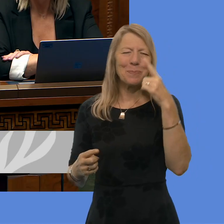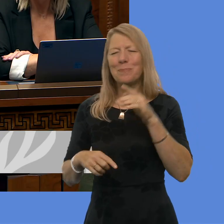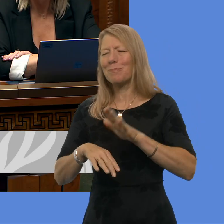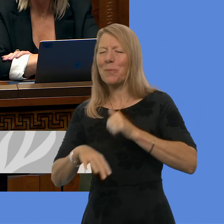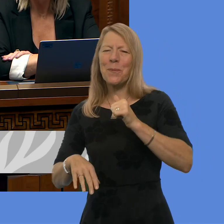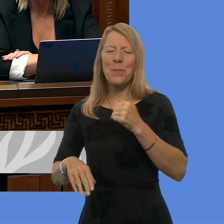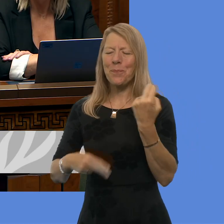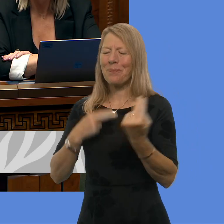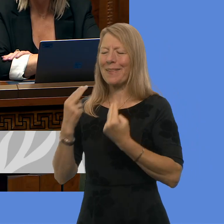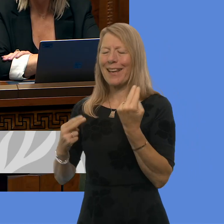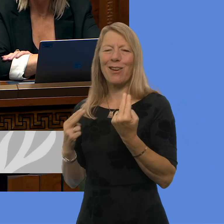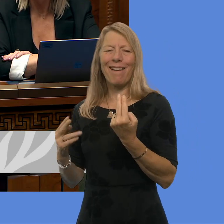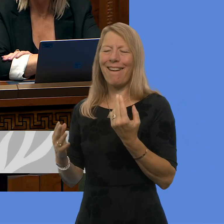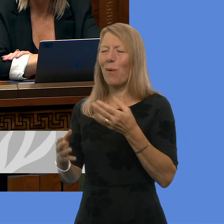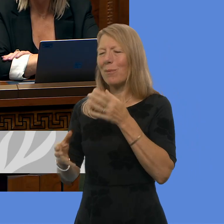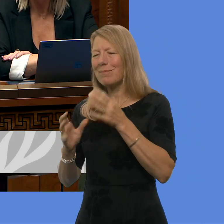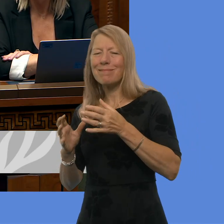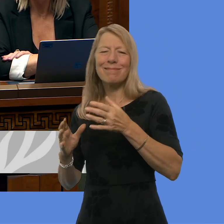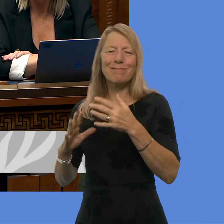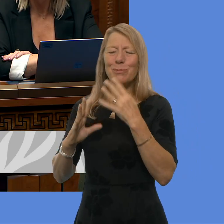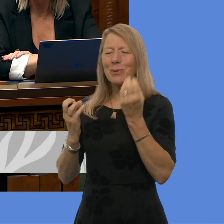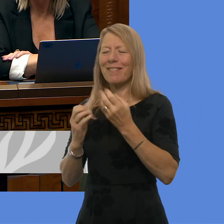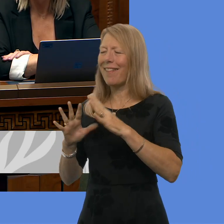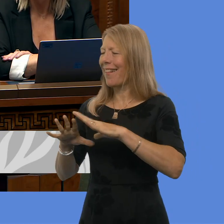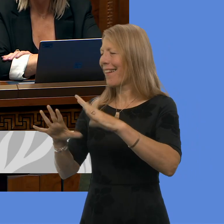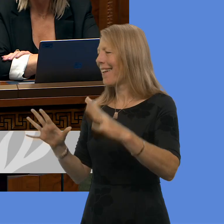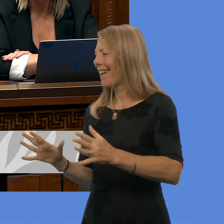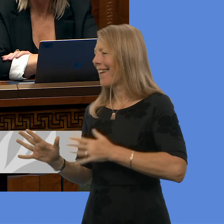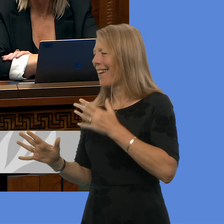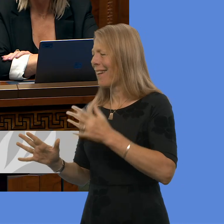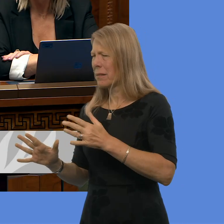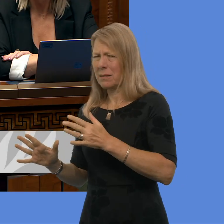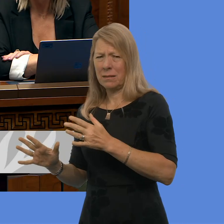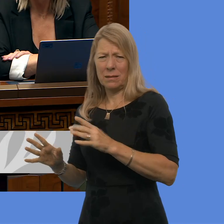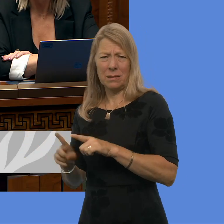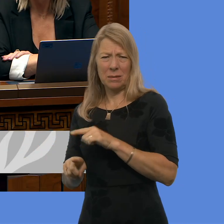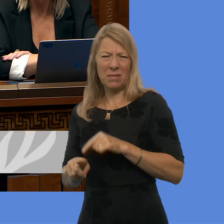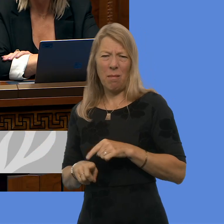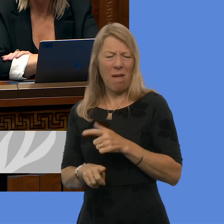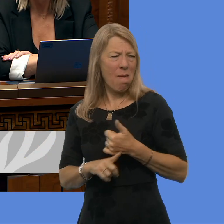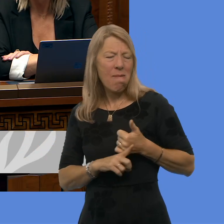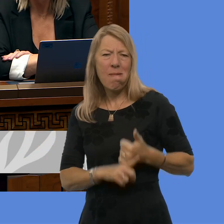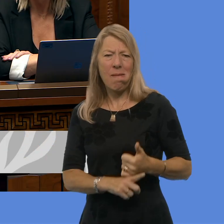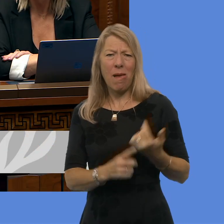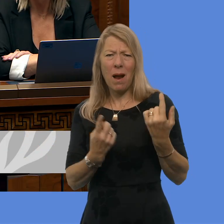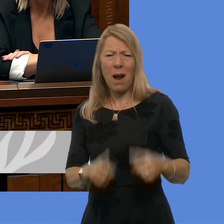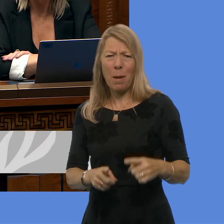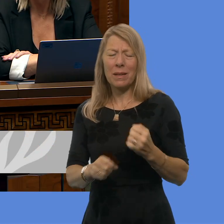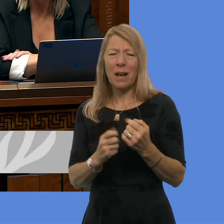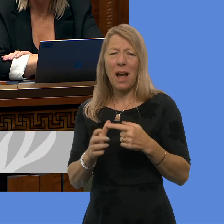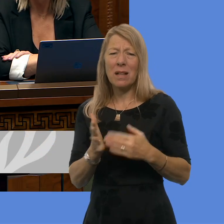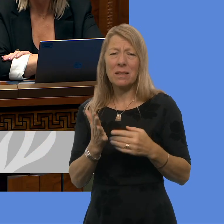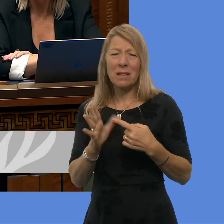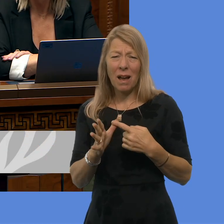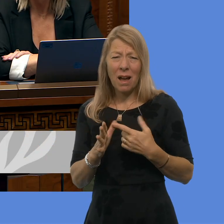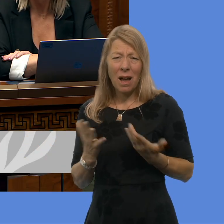whilst his actions are clearly facilitating what's happening in Gaza. So I think that you can't sell your soul for £1. And I